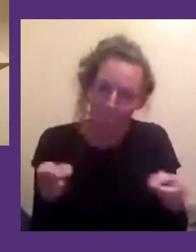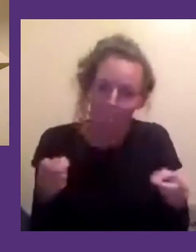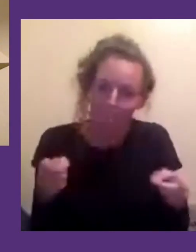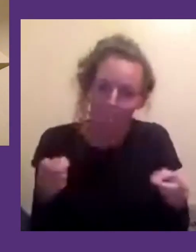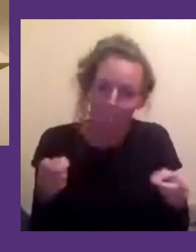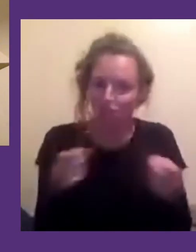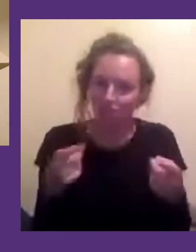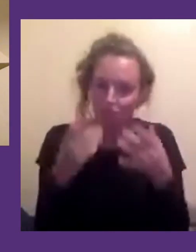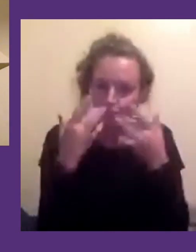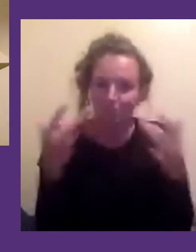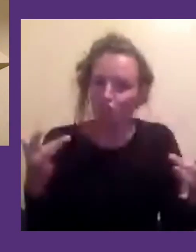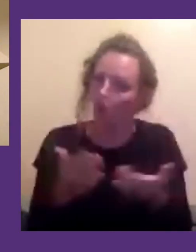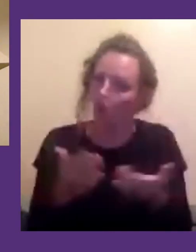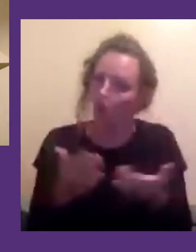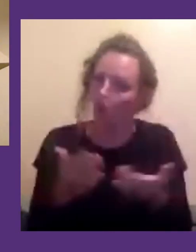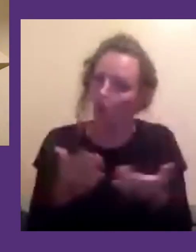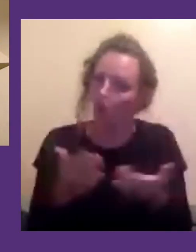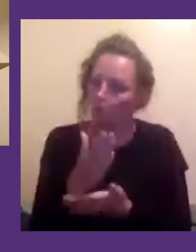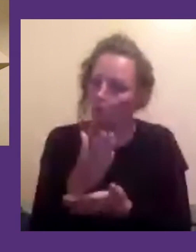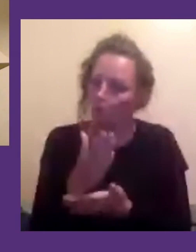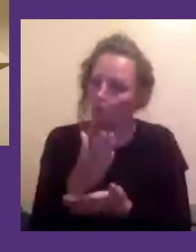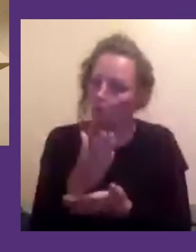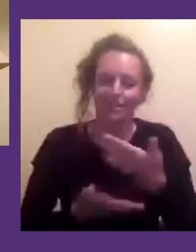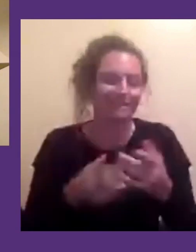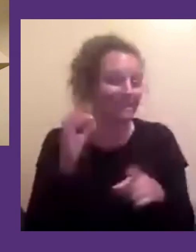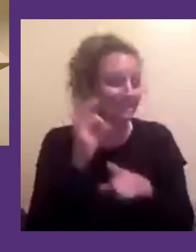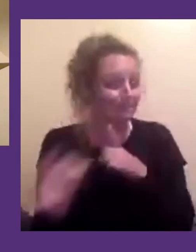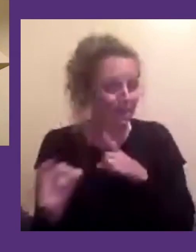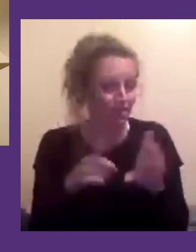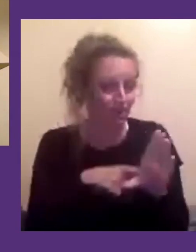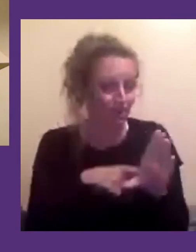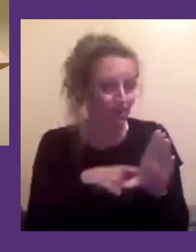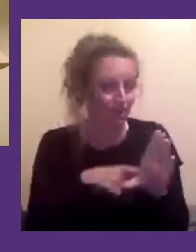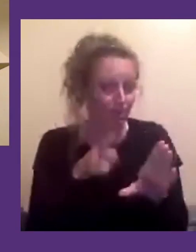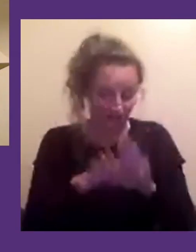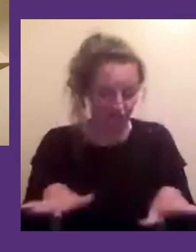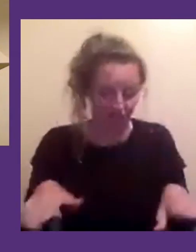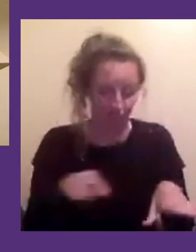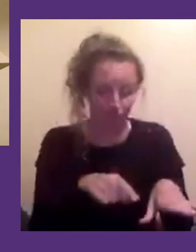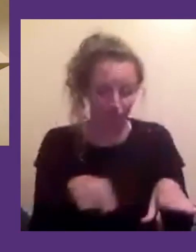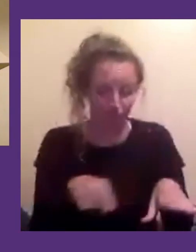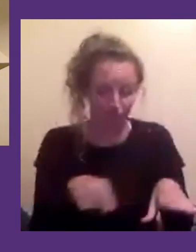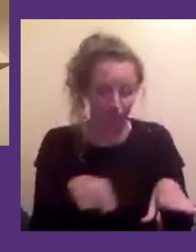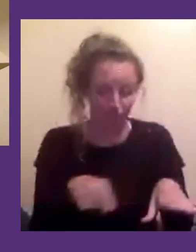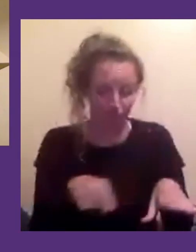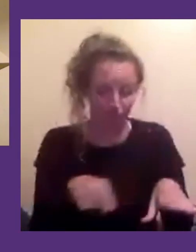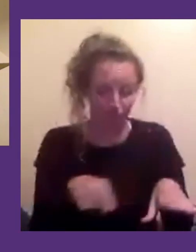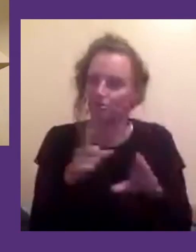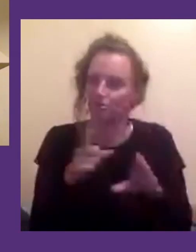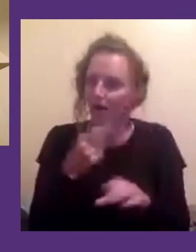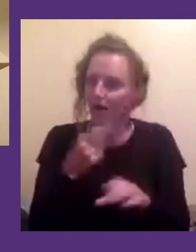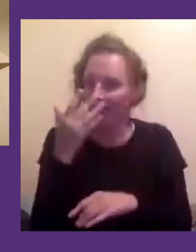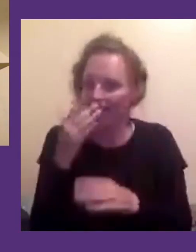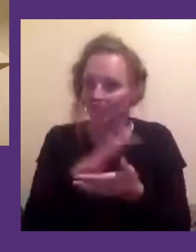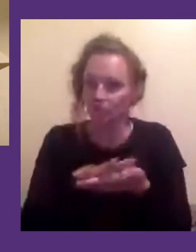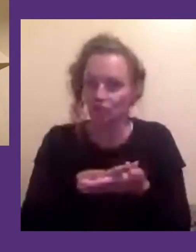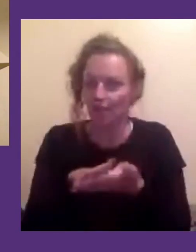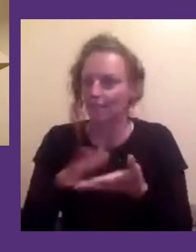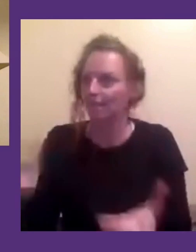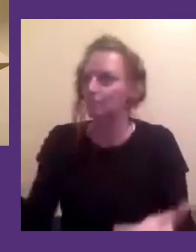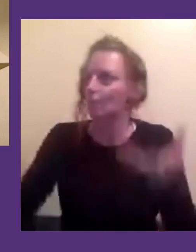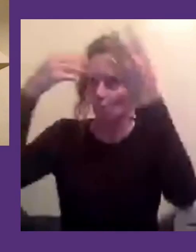children, because they're at an age where all their perceptions and attitudes are being